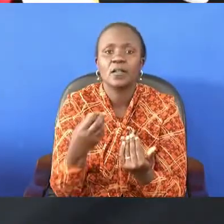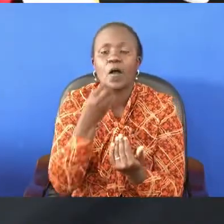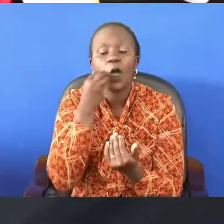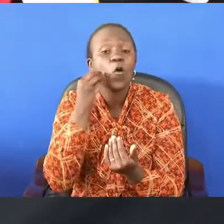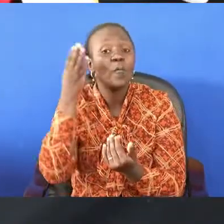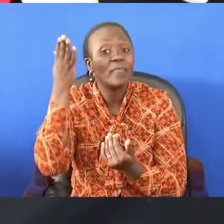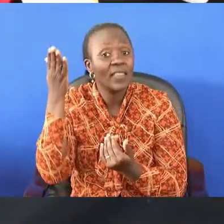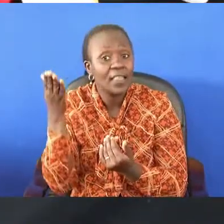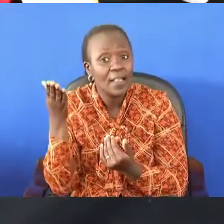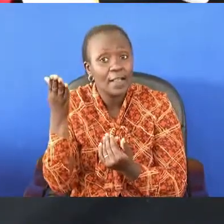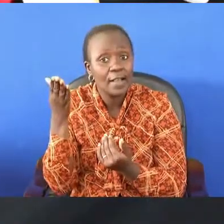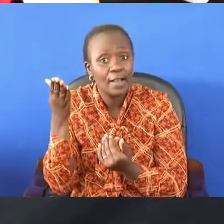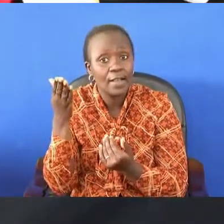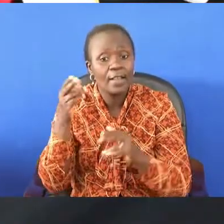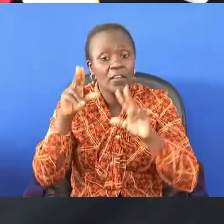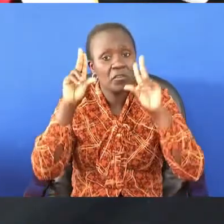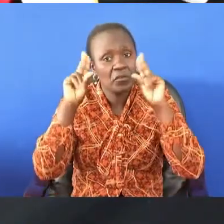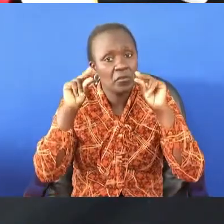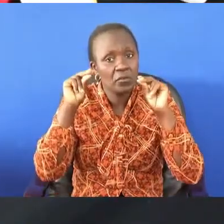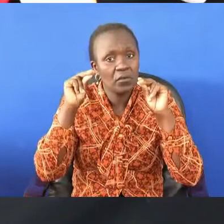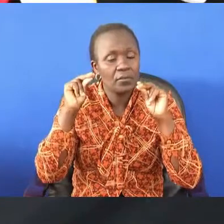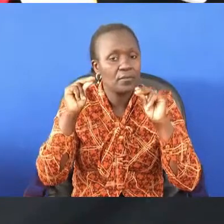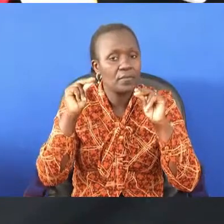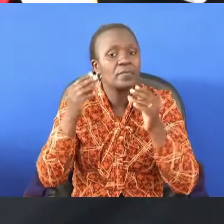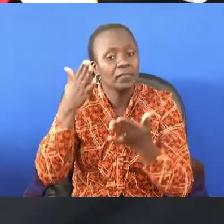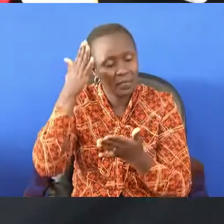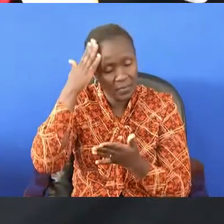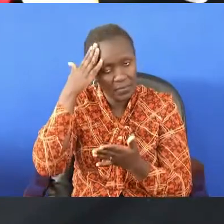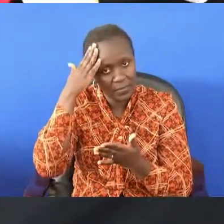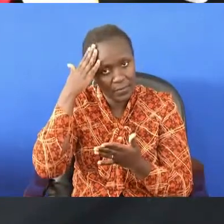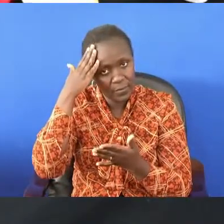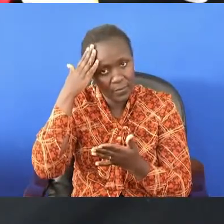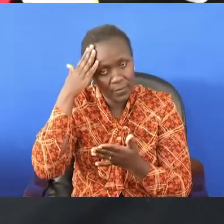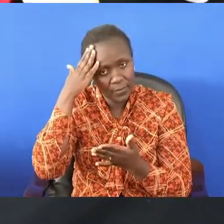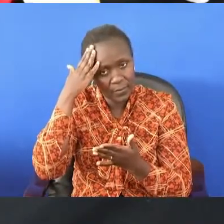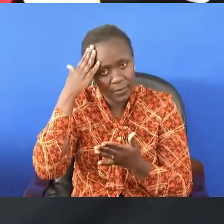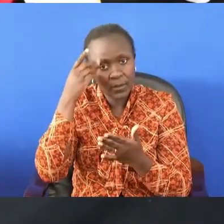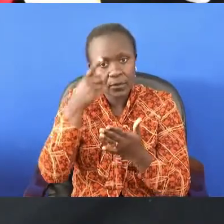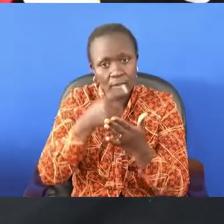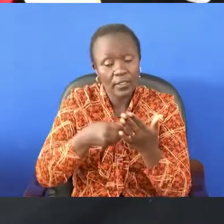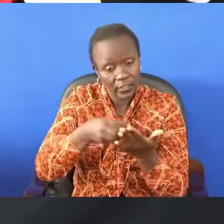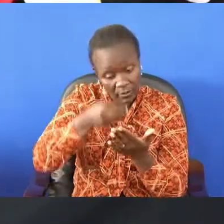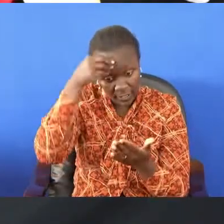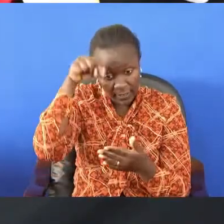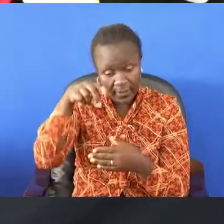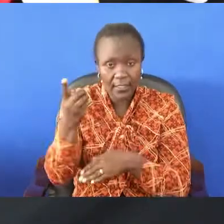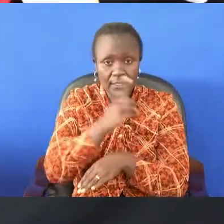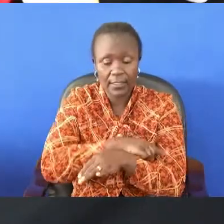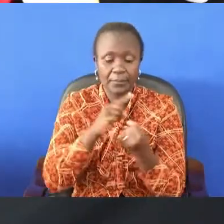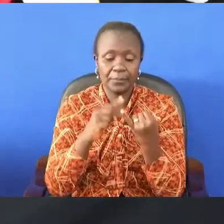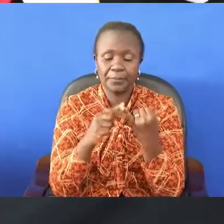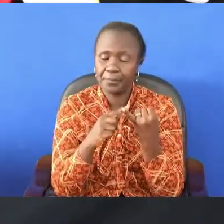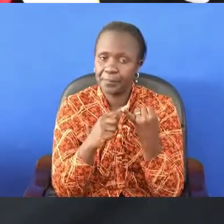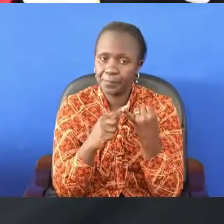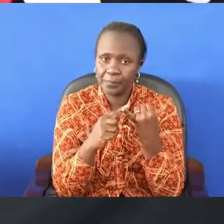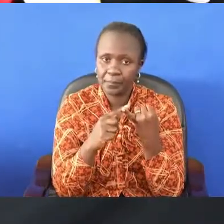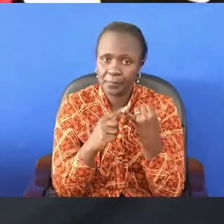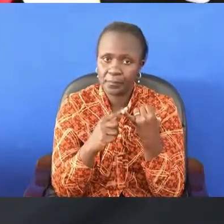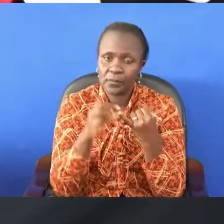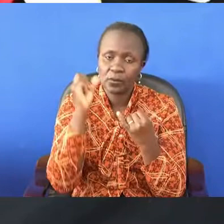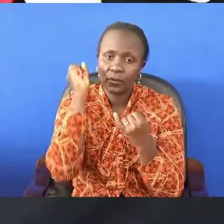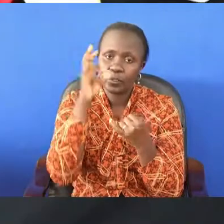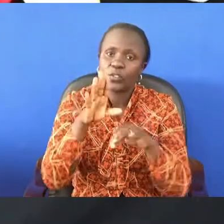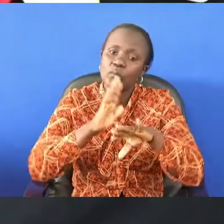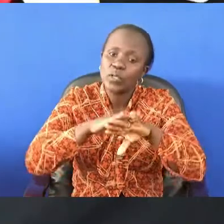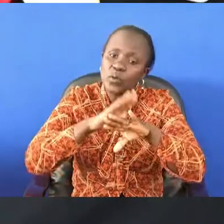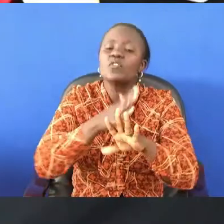home, note down these points. What we have learned today. Point number one, we should be